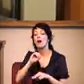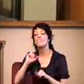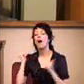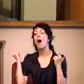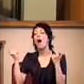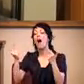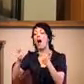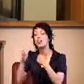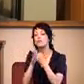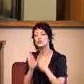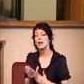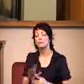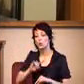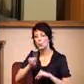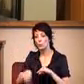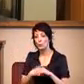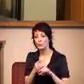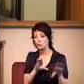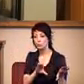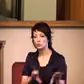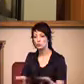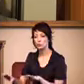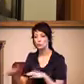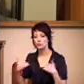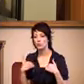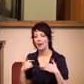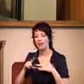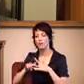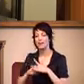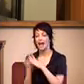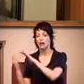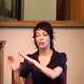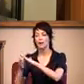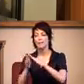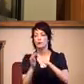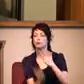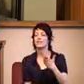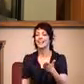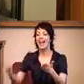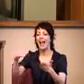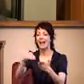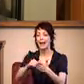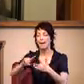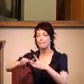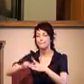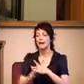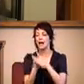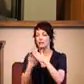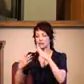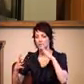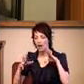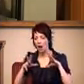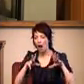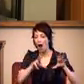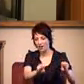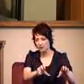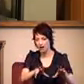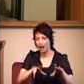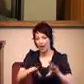neighbors. Because when you do, you have begun community again. You have begun occupying